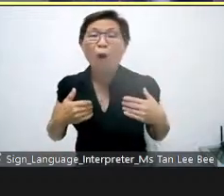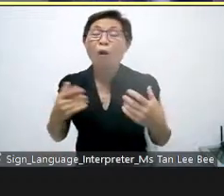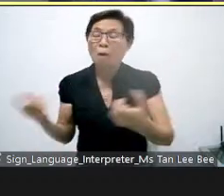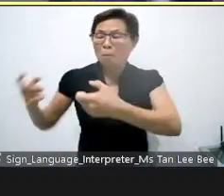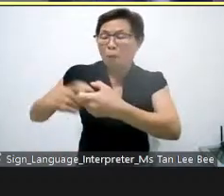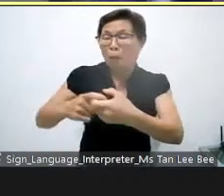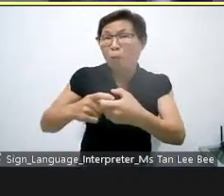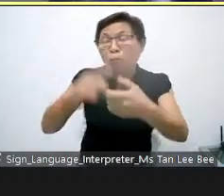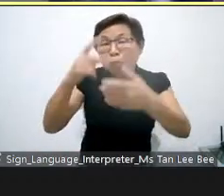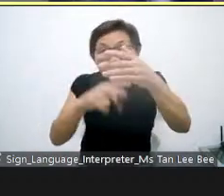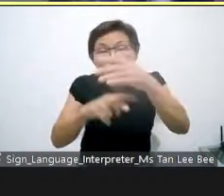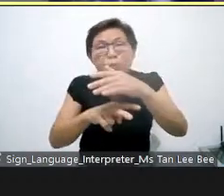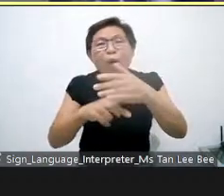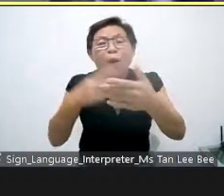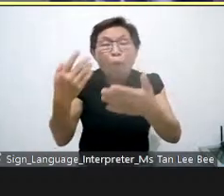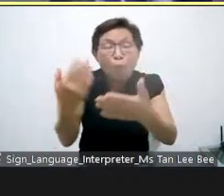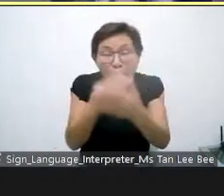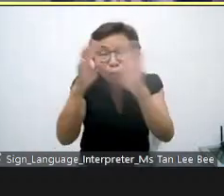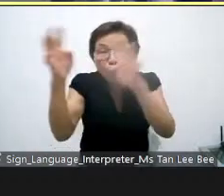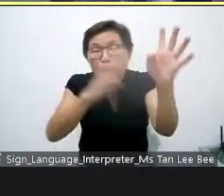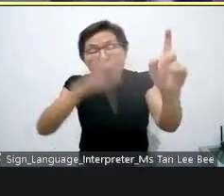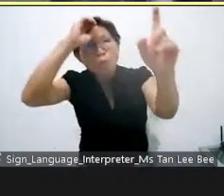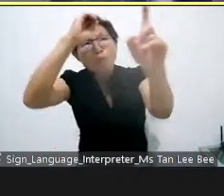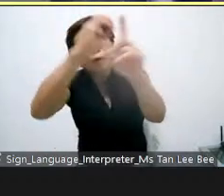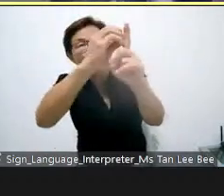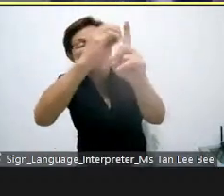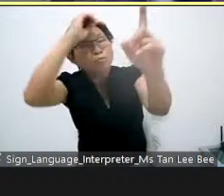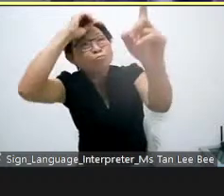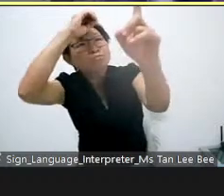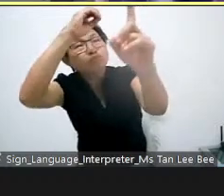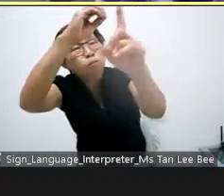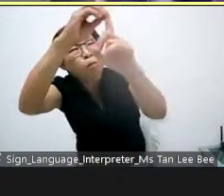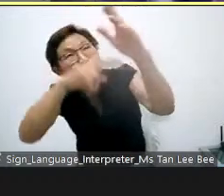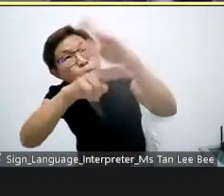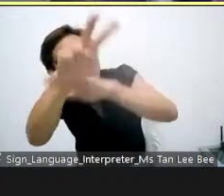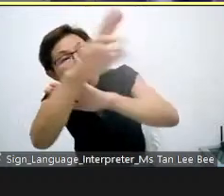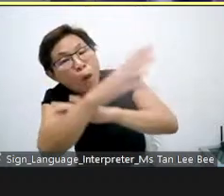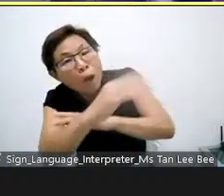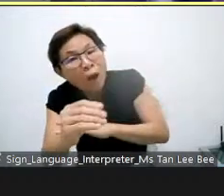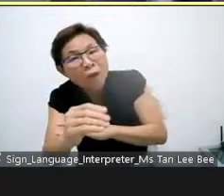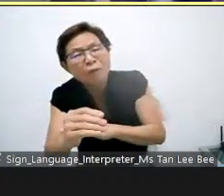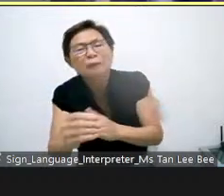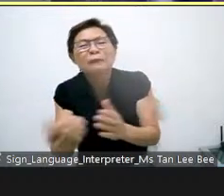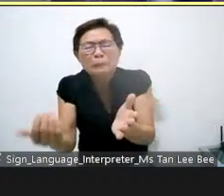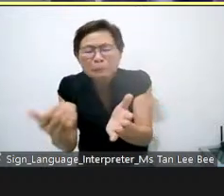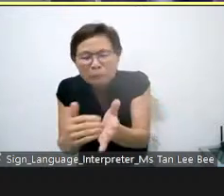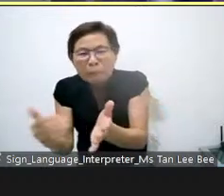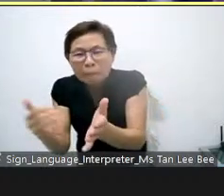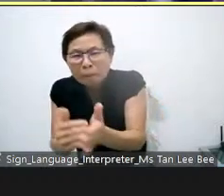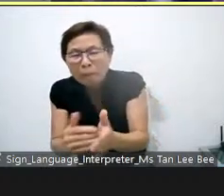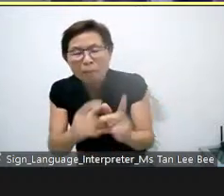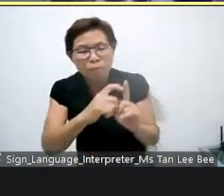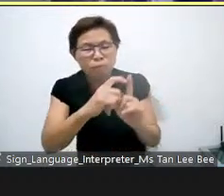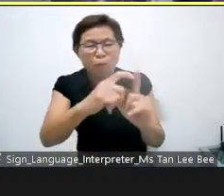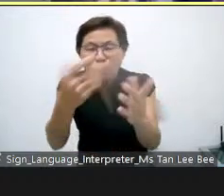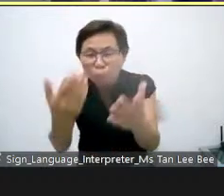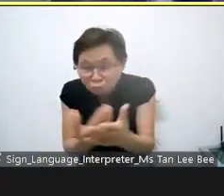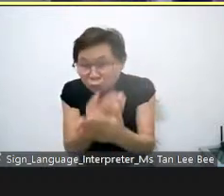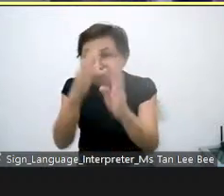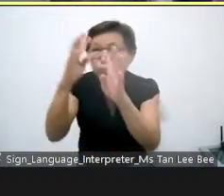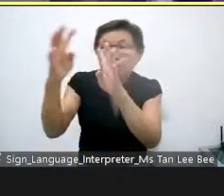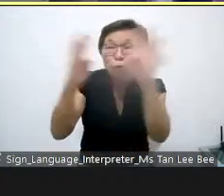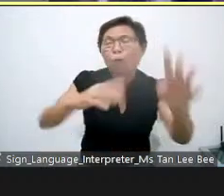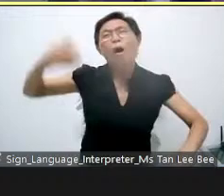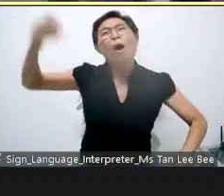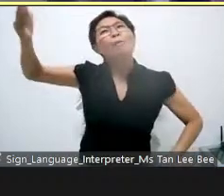their vision, mission, objective statements, as well as regularly mentioning the term innovation in